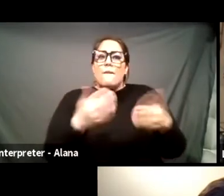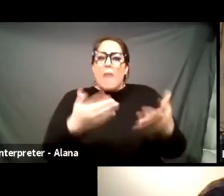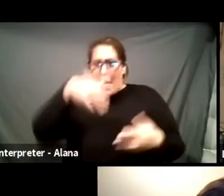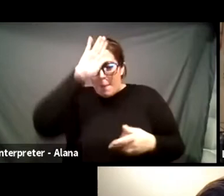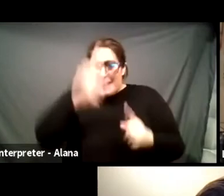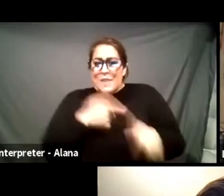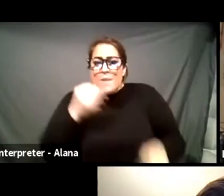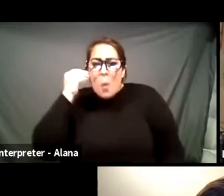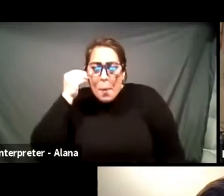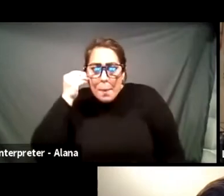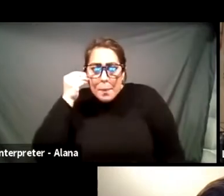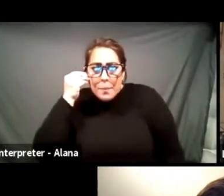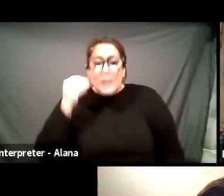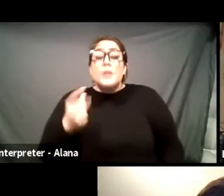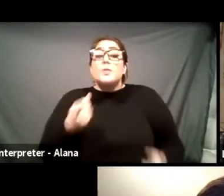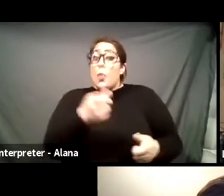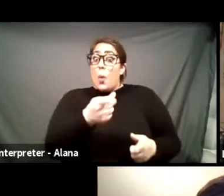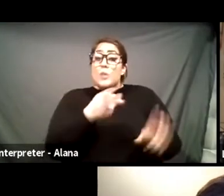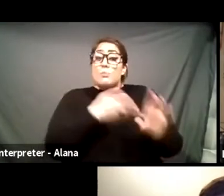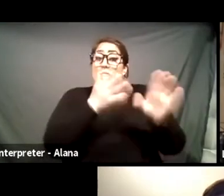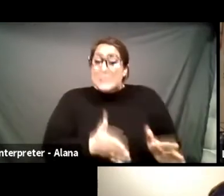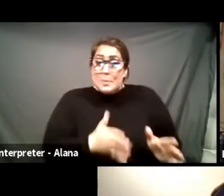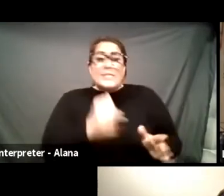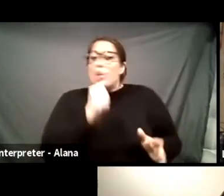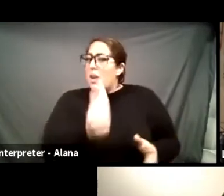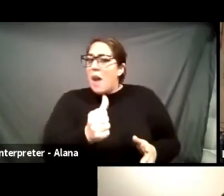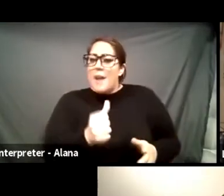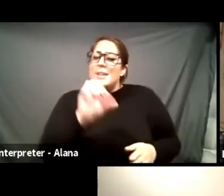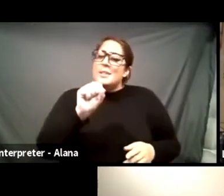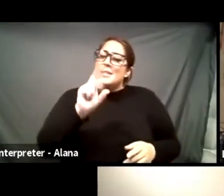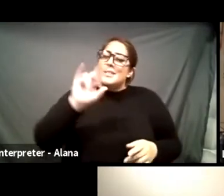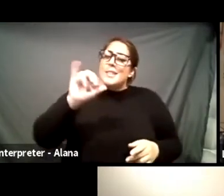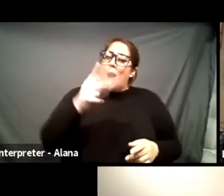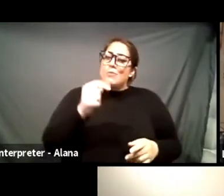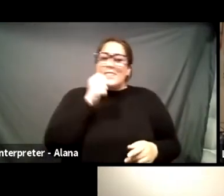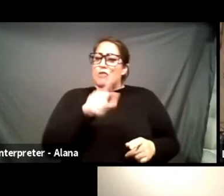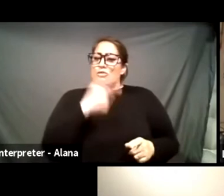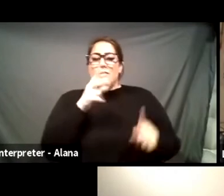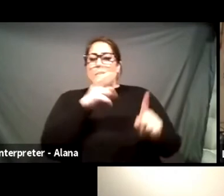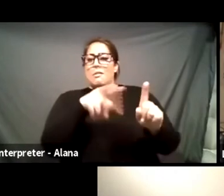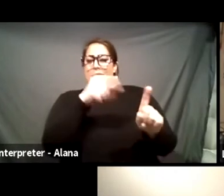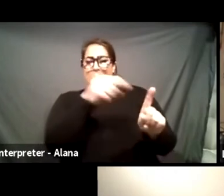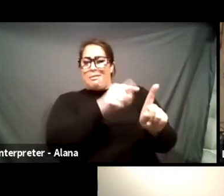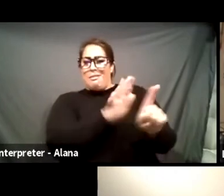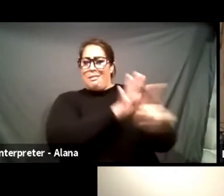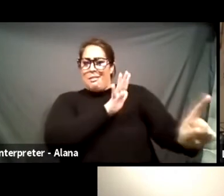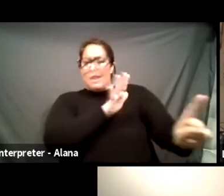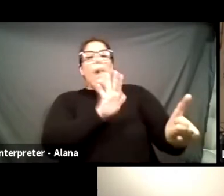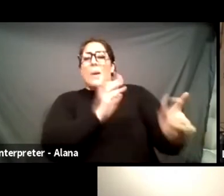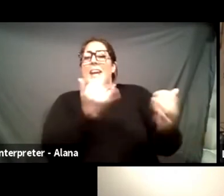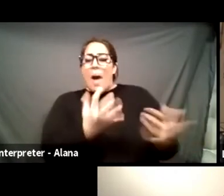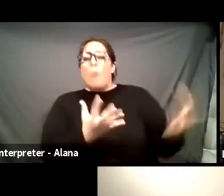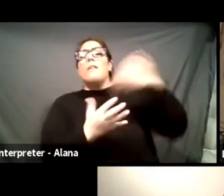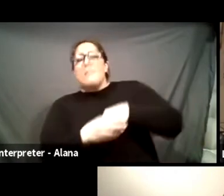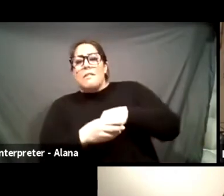the participants are no longer subjects, they're also collaborators. And it encourages participatory and self-reflexive